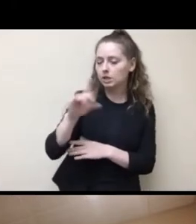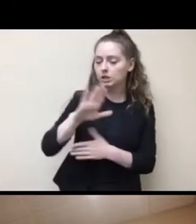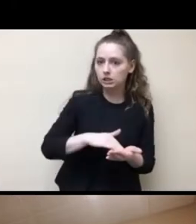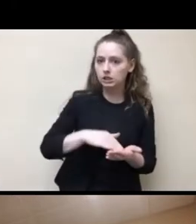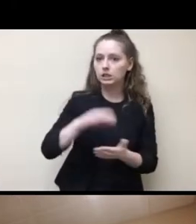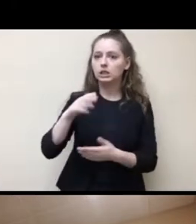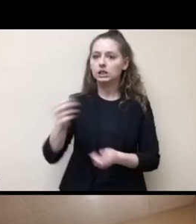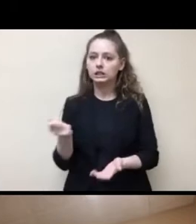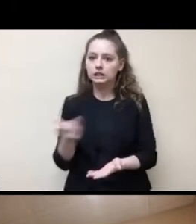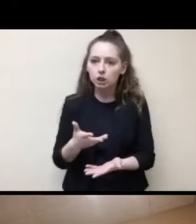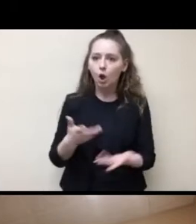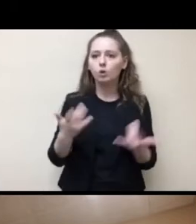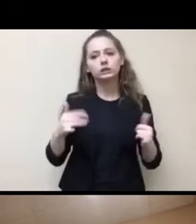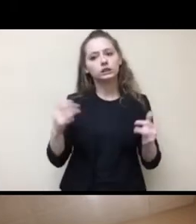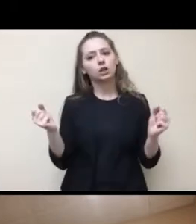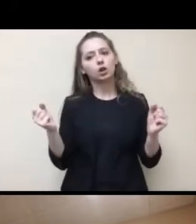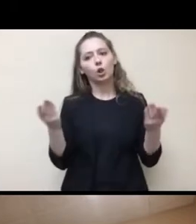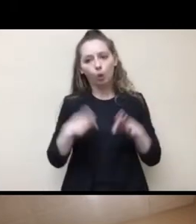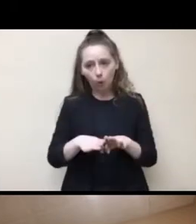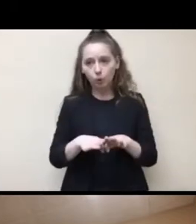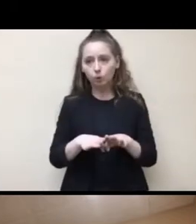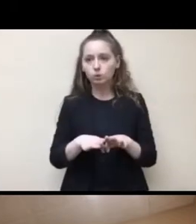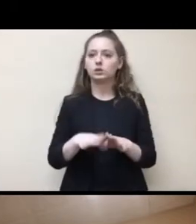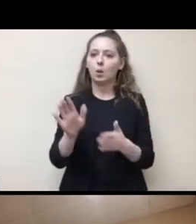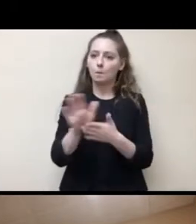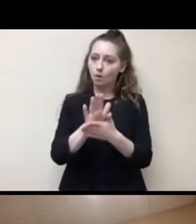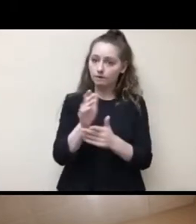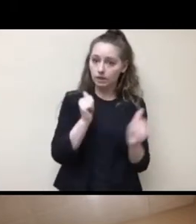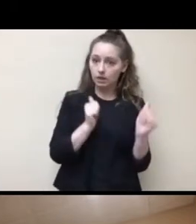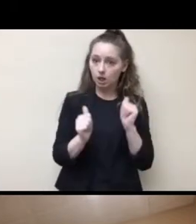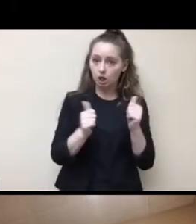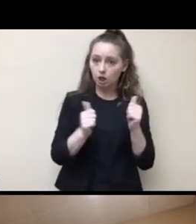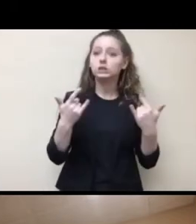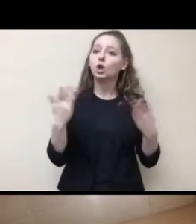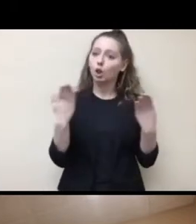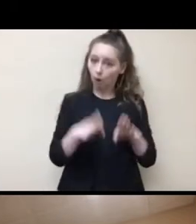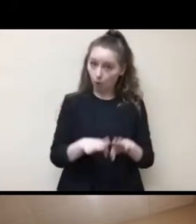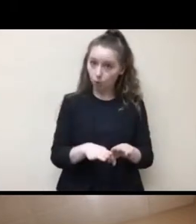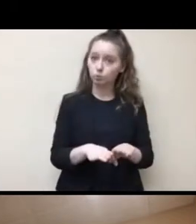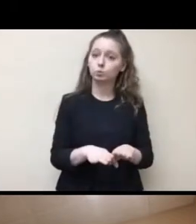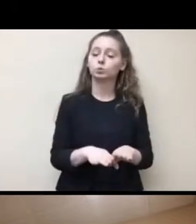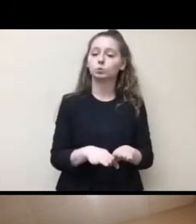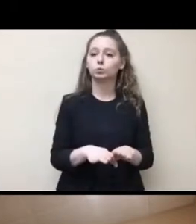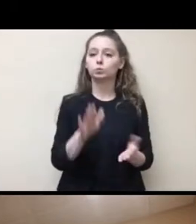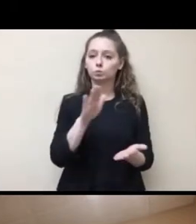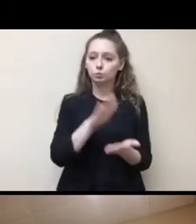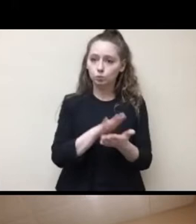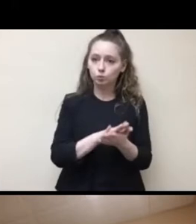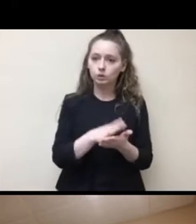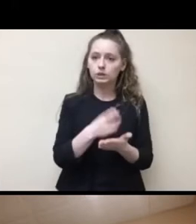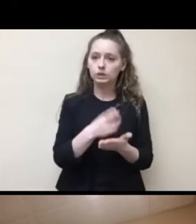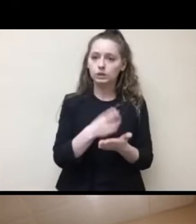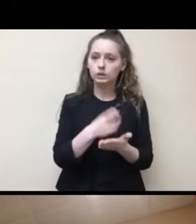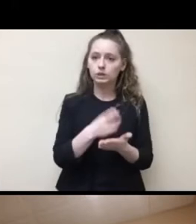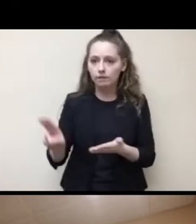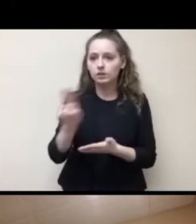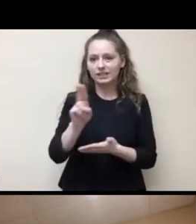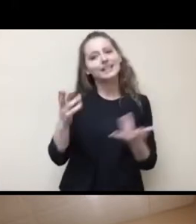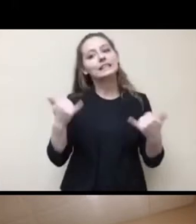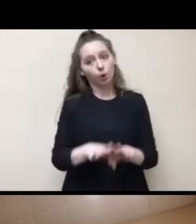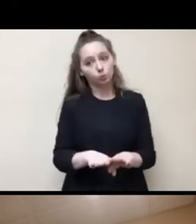closed. Movie theaters, still closed. Schools and universities, still